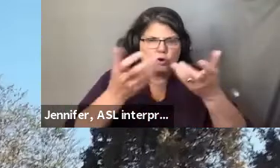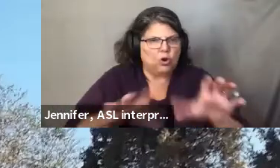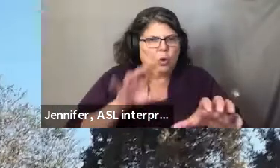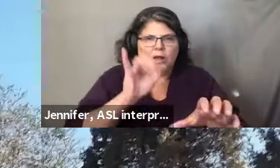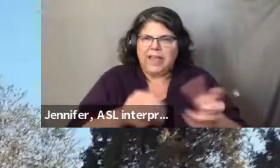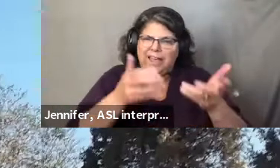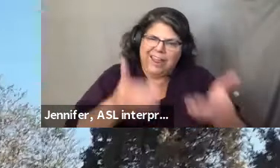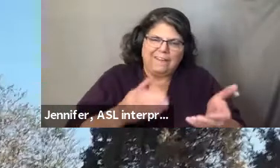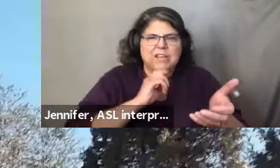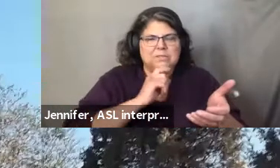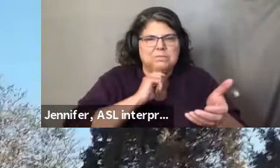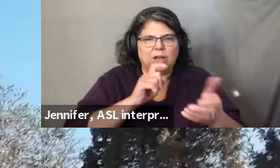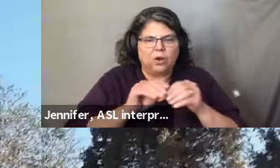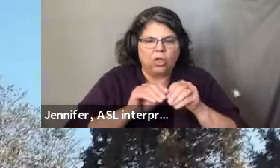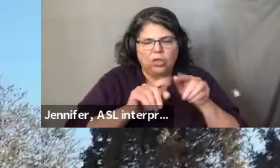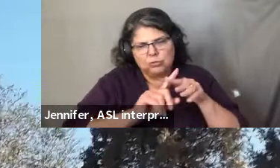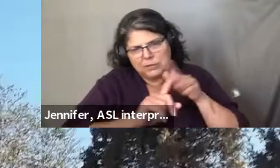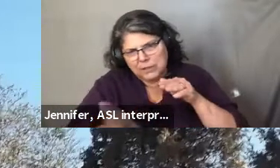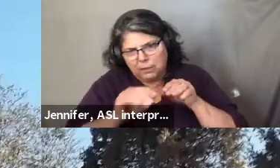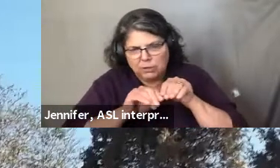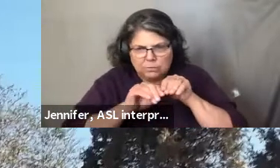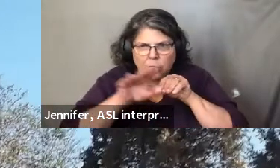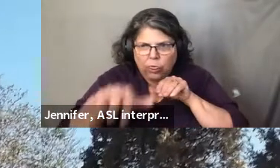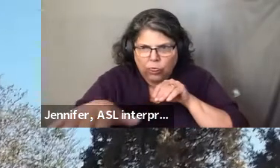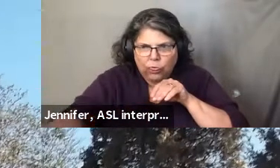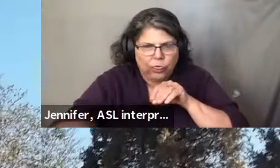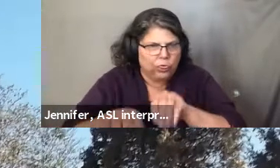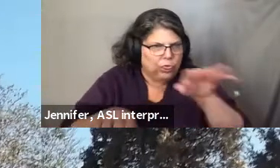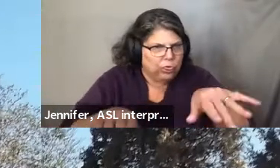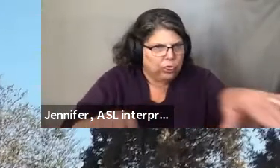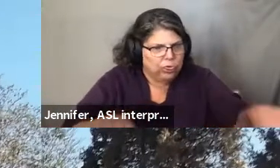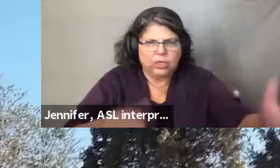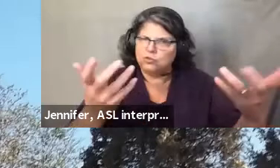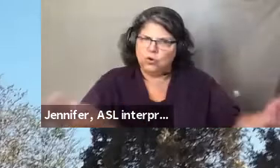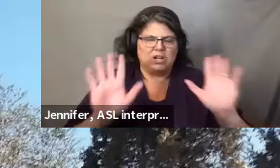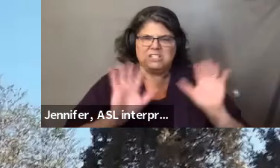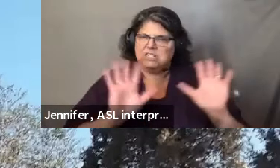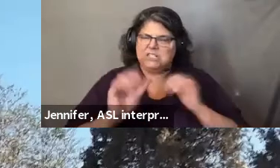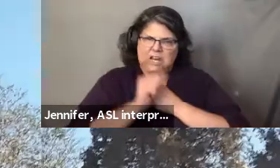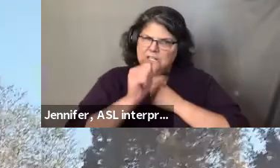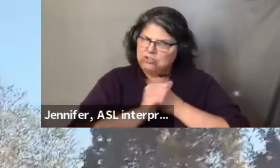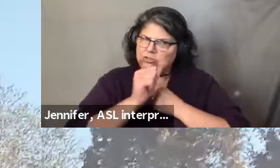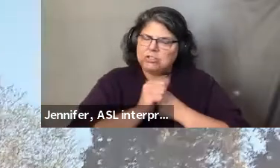heavy metals, all over the community or to our workers.